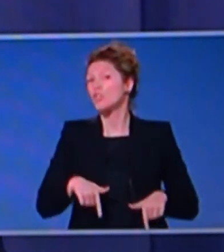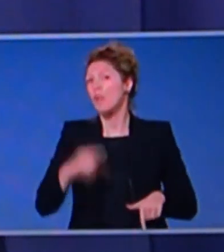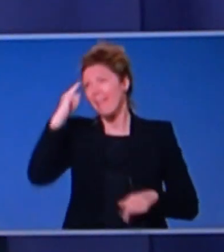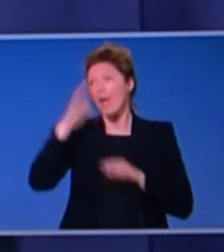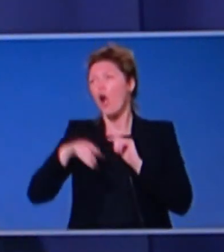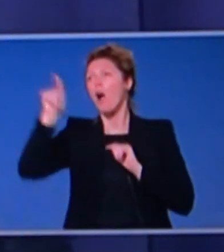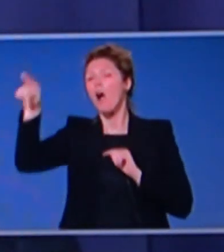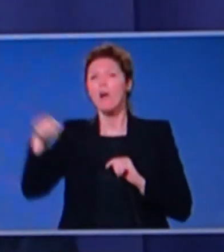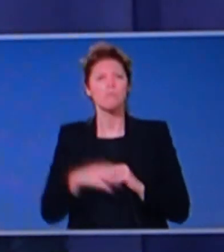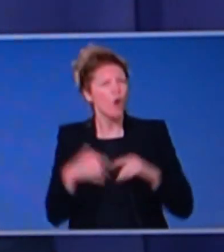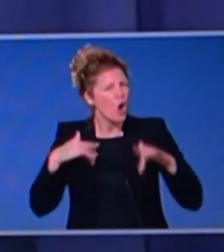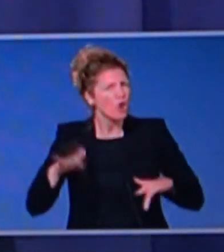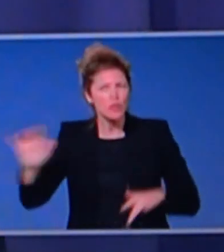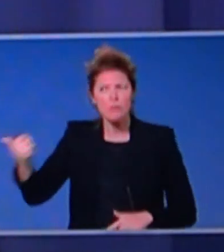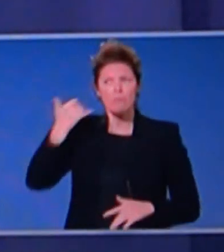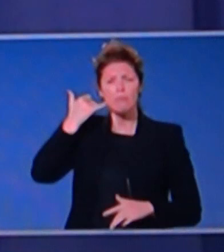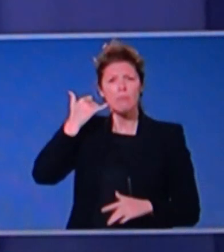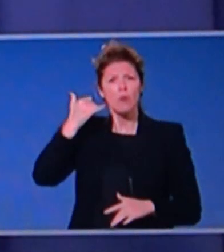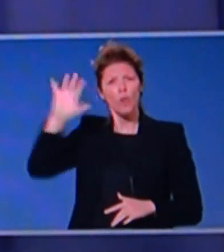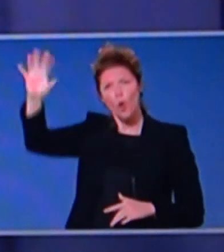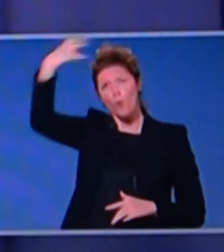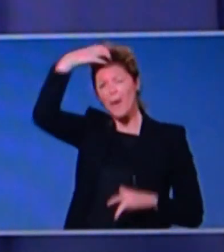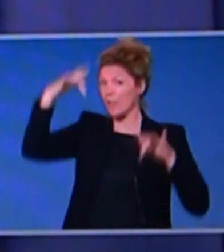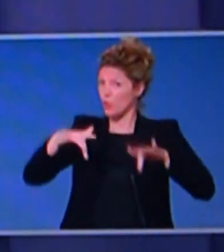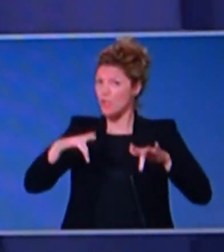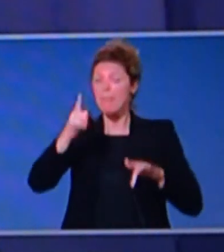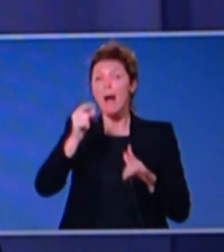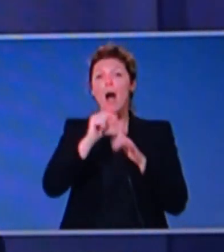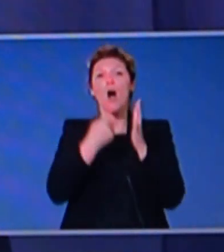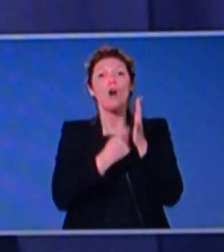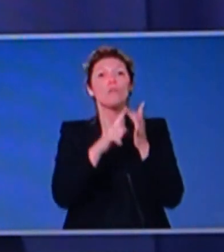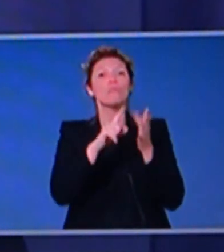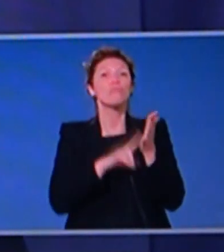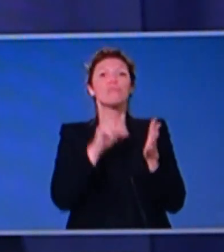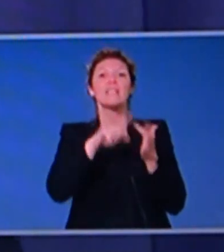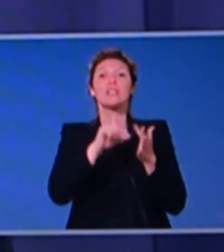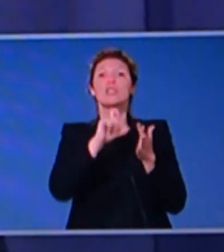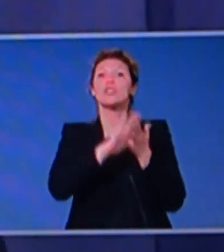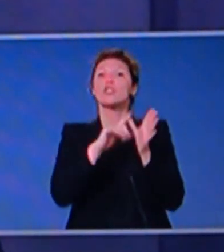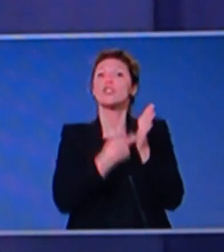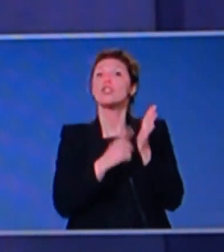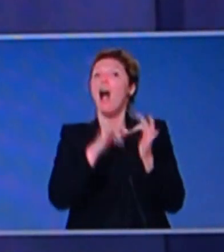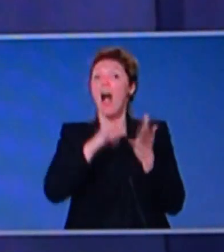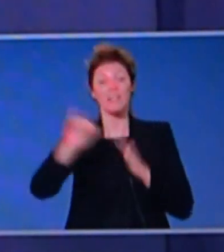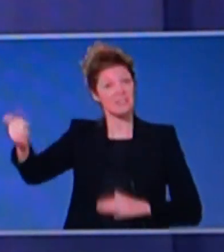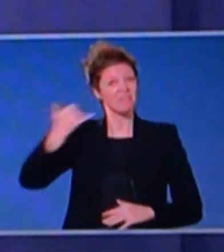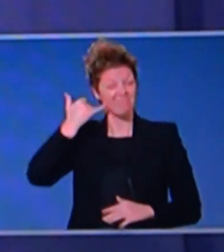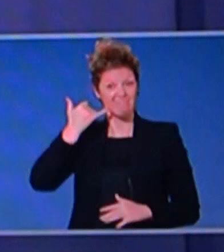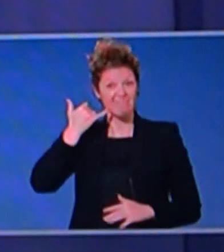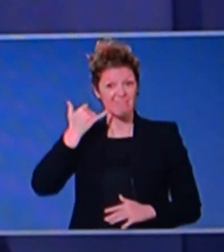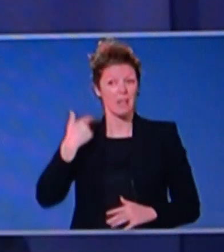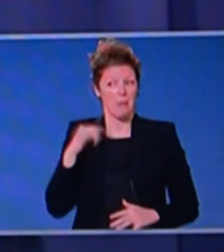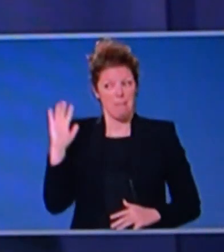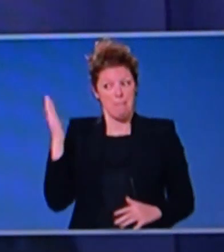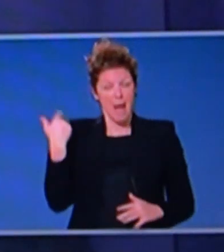no, I haven't heard from the Queen. I have heard from Prince Charles, though, and I'm happy to take the call. Jenny and I had the great privilege of meeting Her